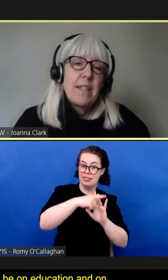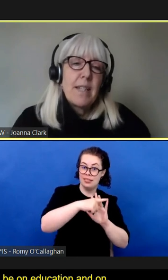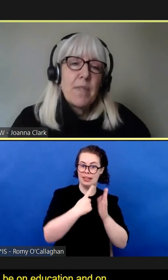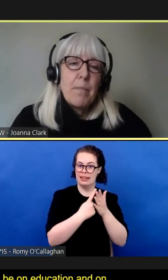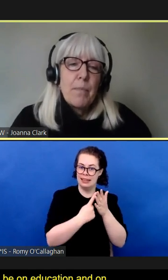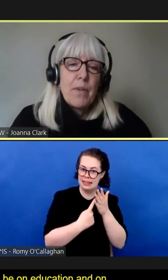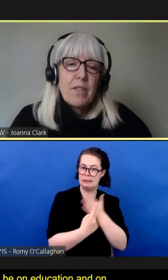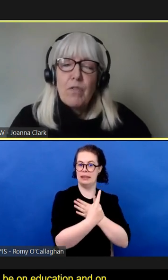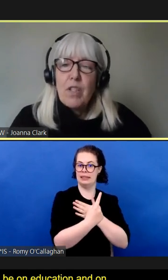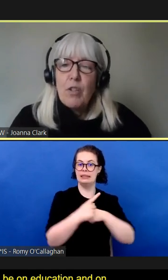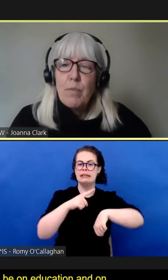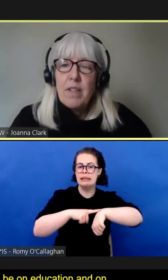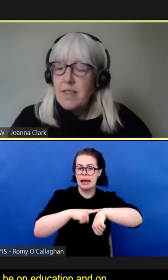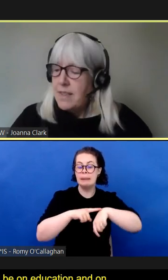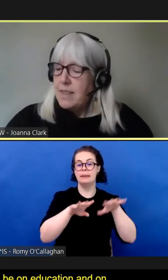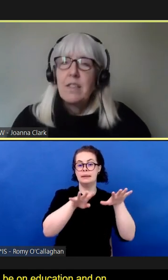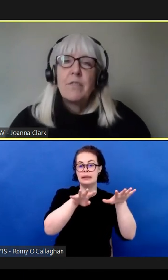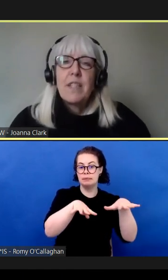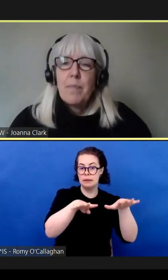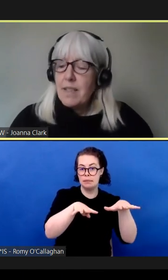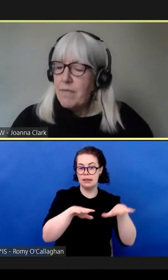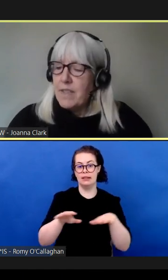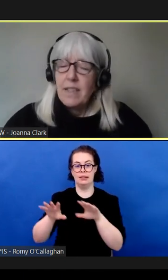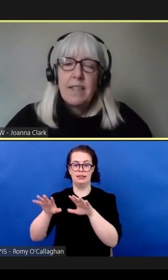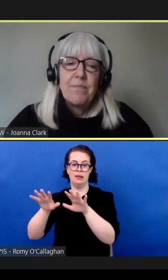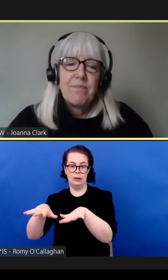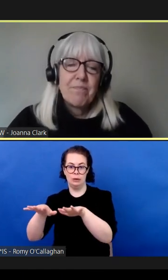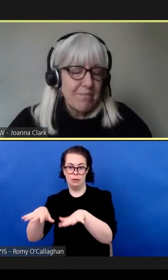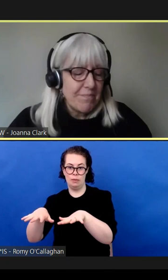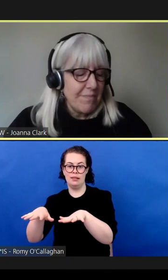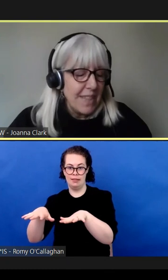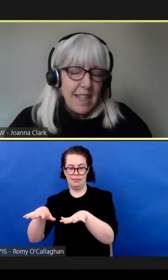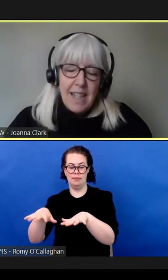in September and October, respectively.